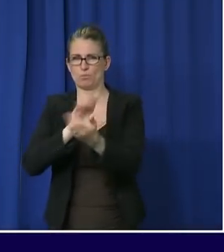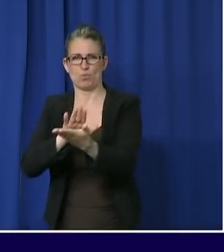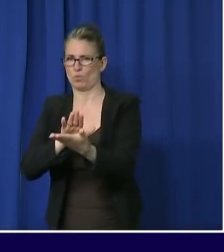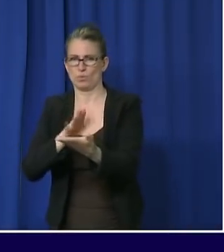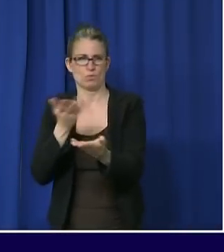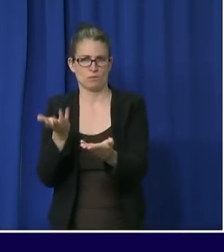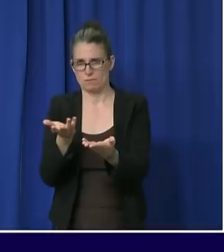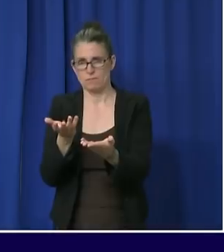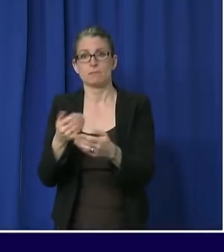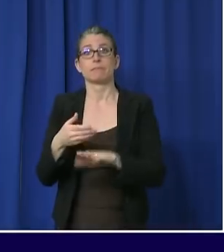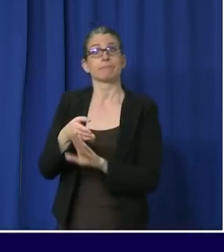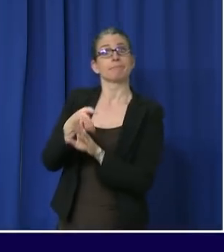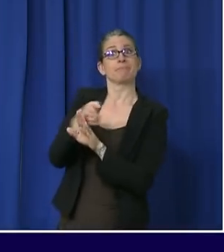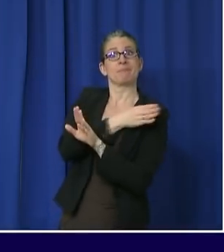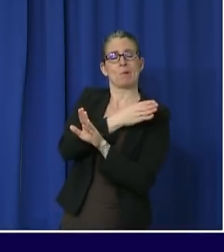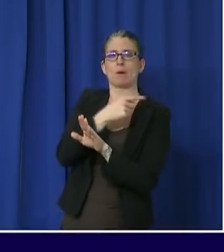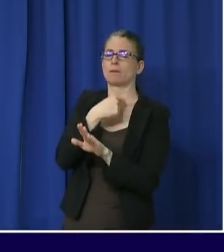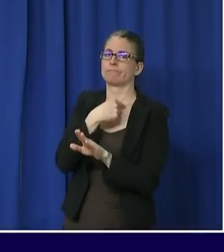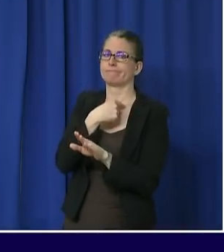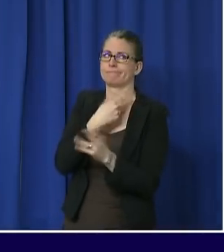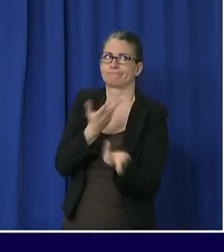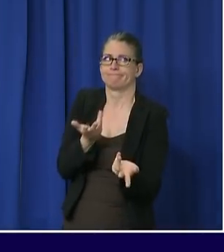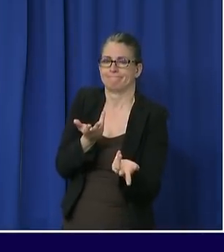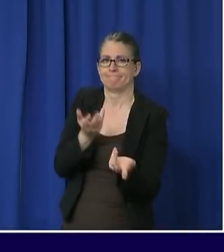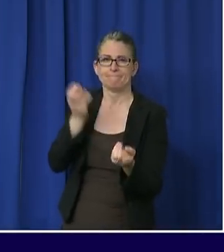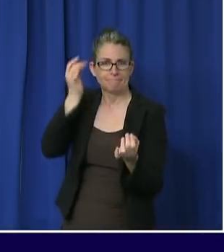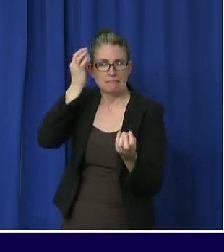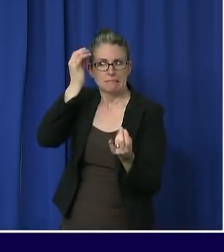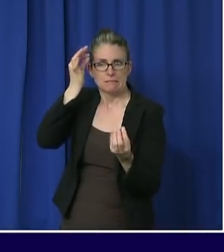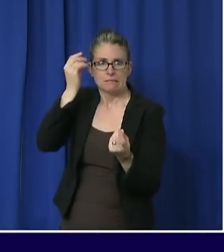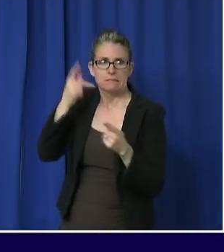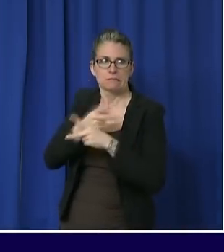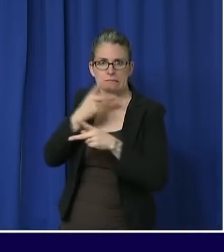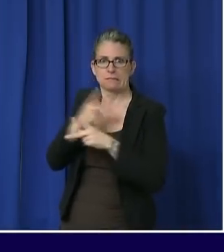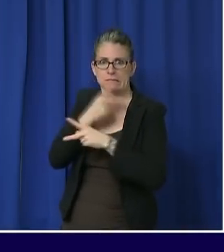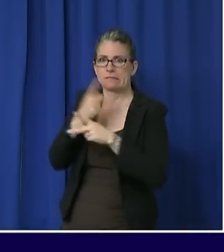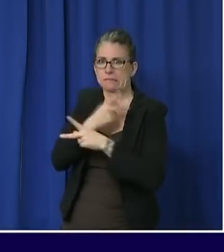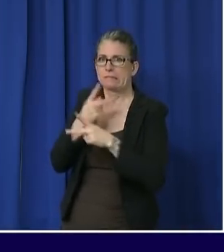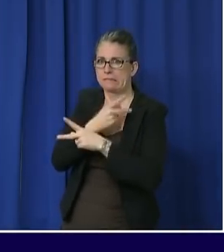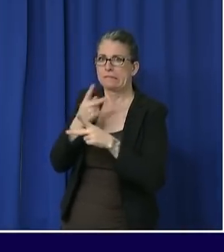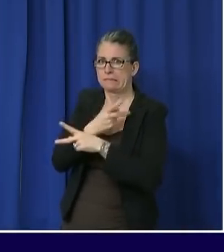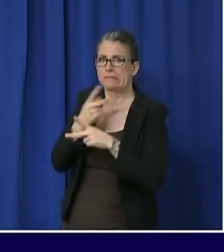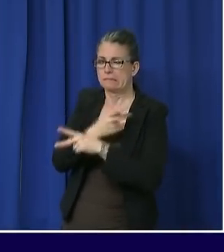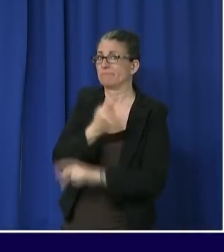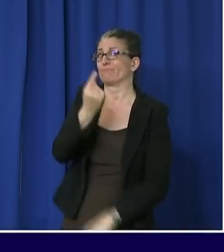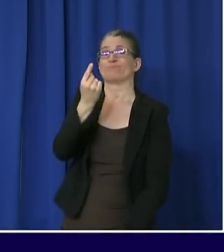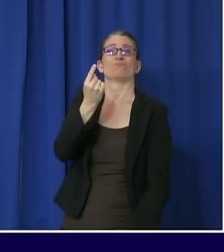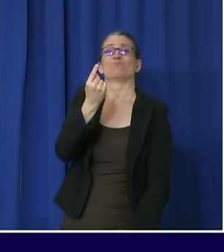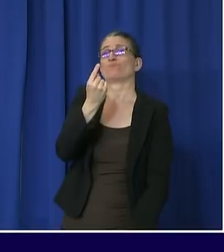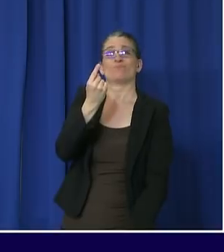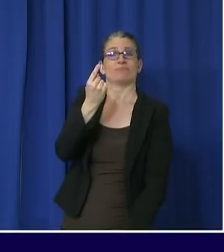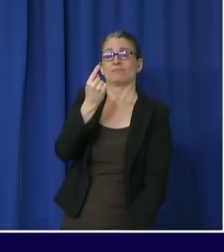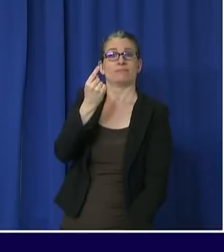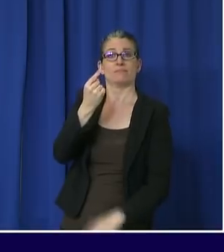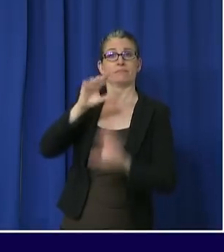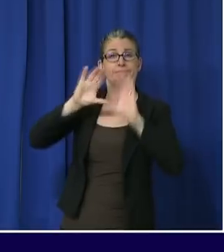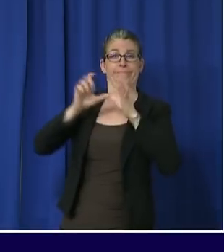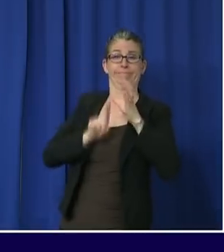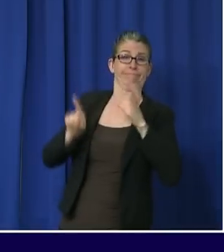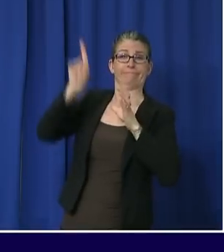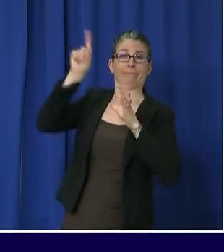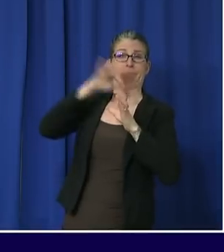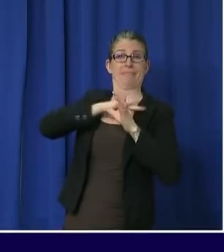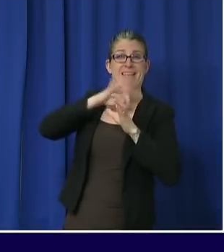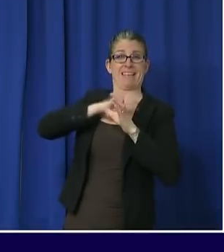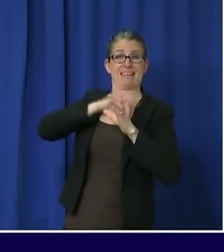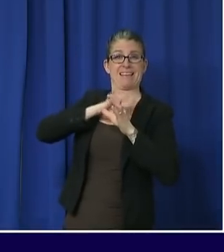with a very large and well-respected organization here in the state to think about how we might approach that.